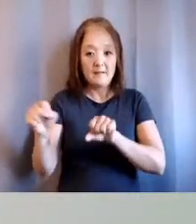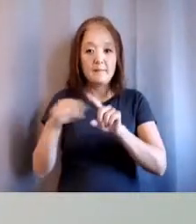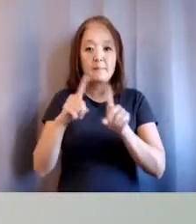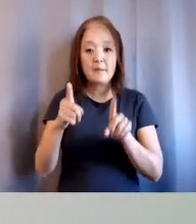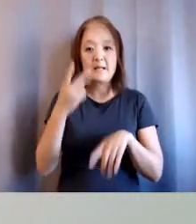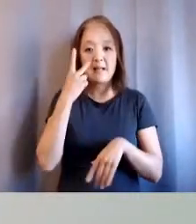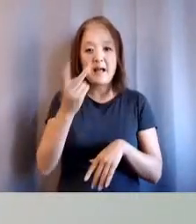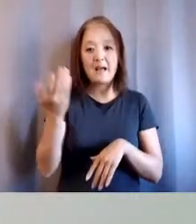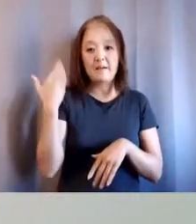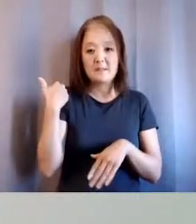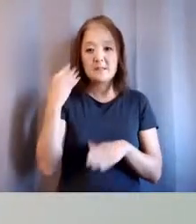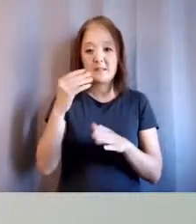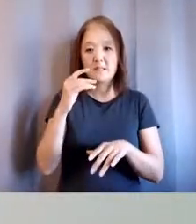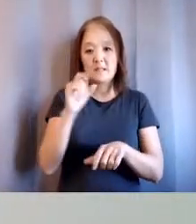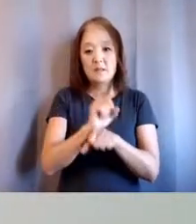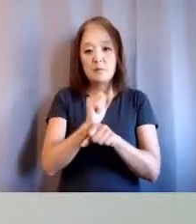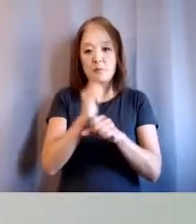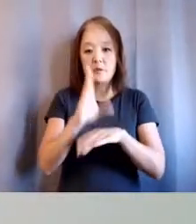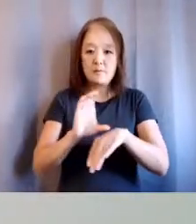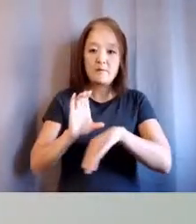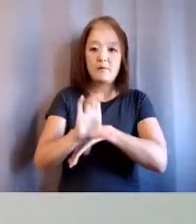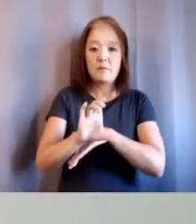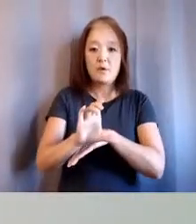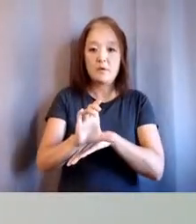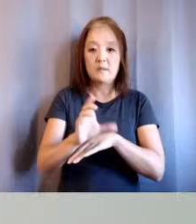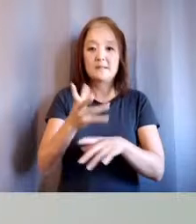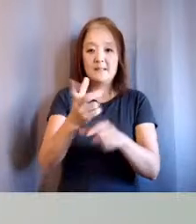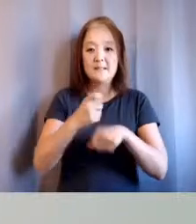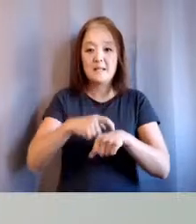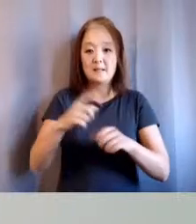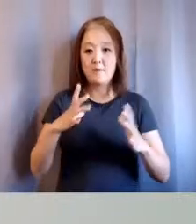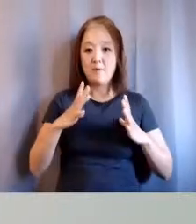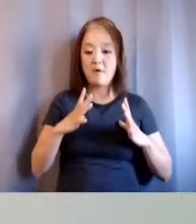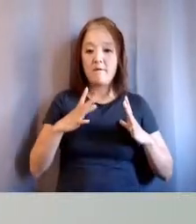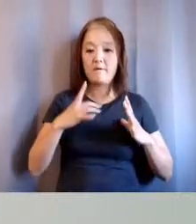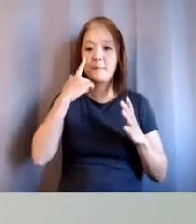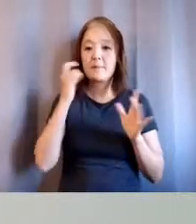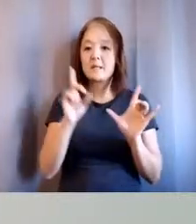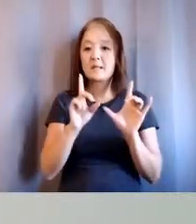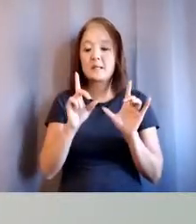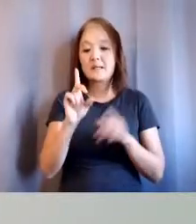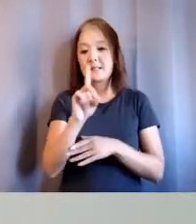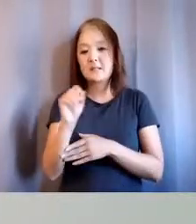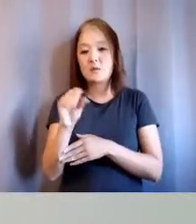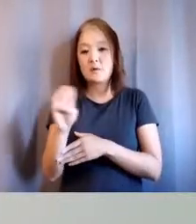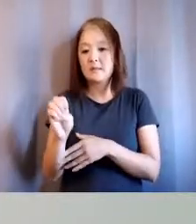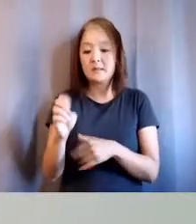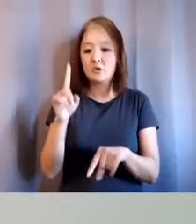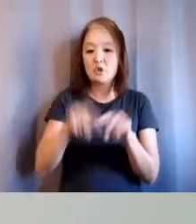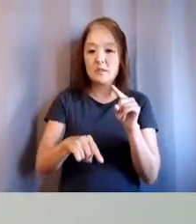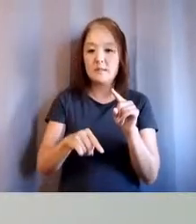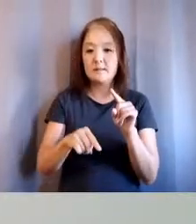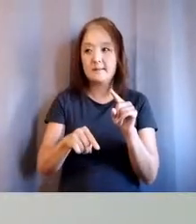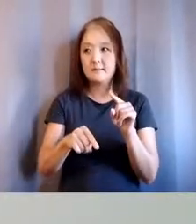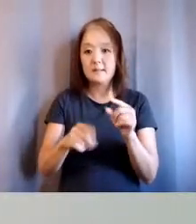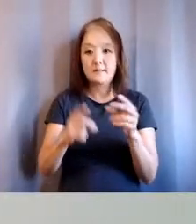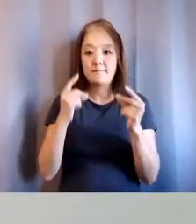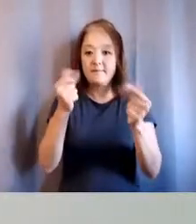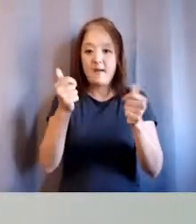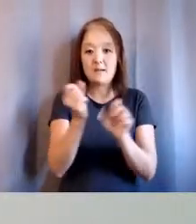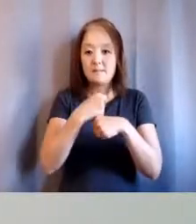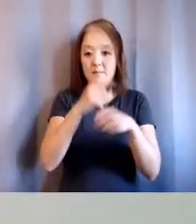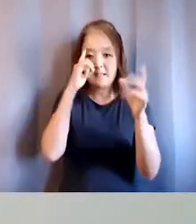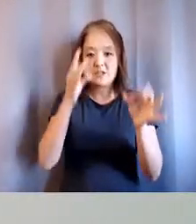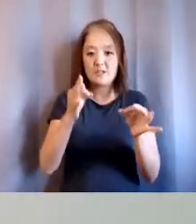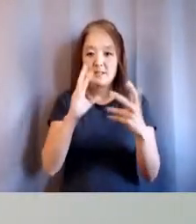have to take leave because of a situation where the department couldn't immediately make a determination for their condition